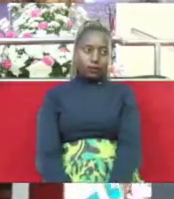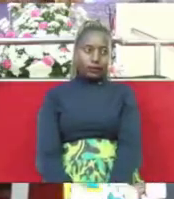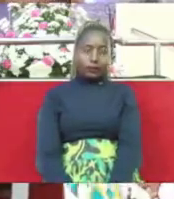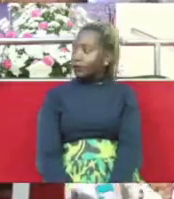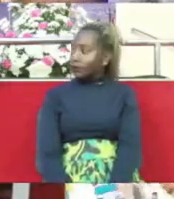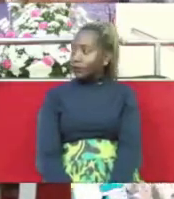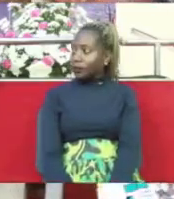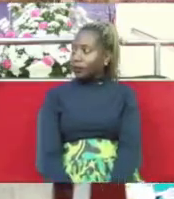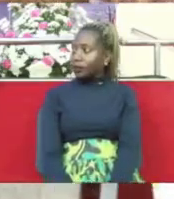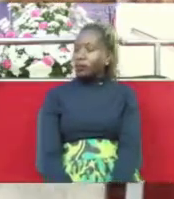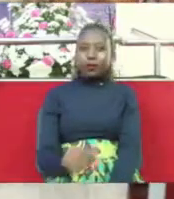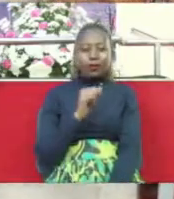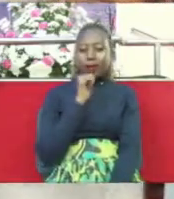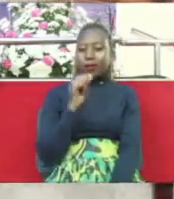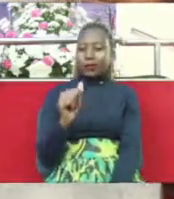Do not